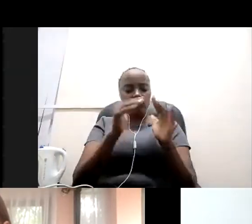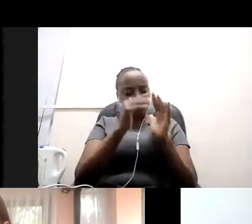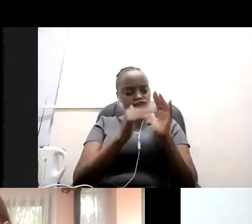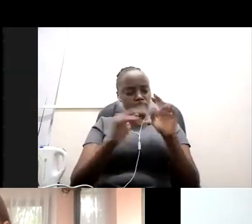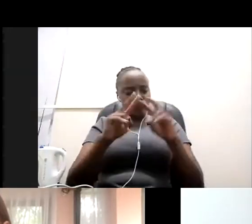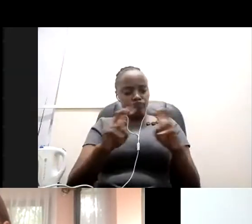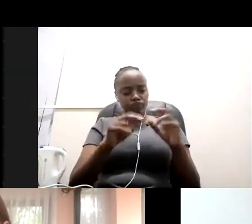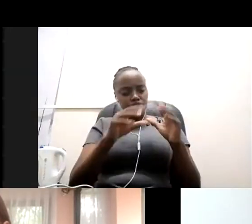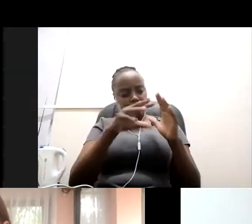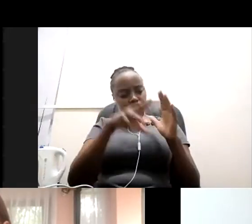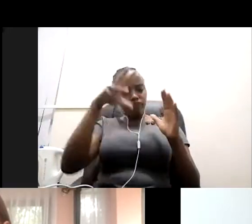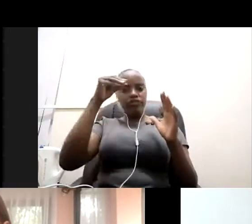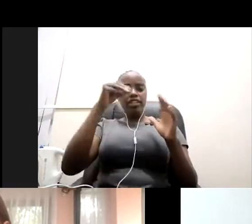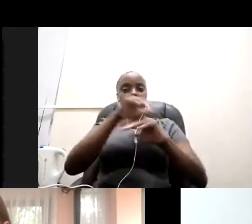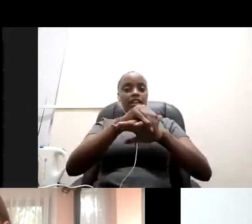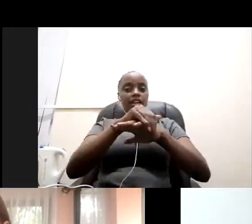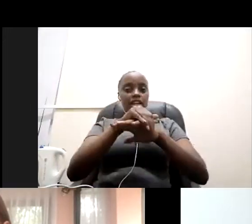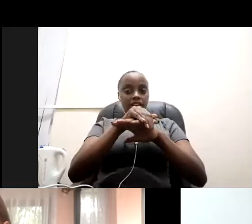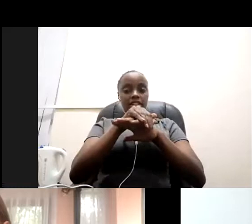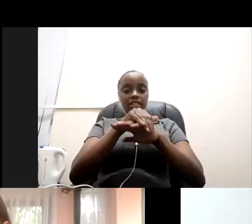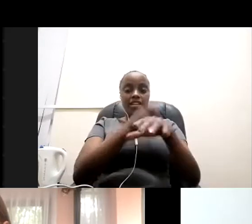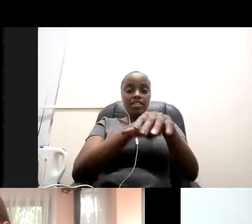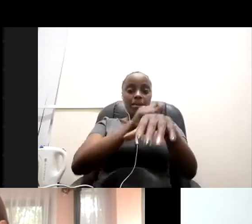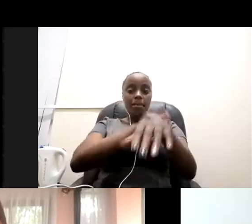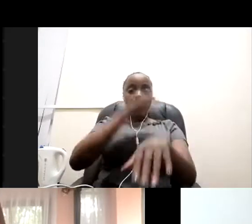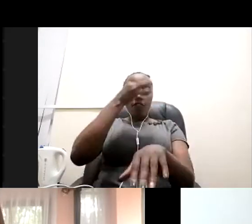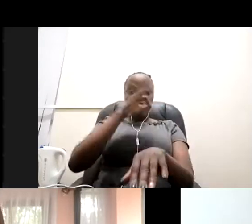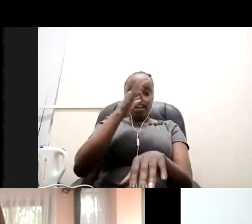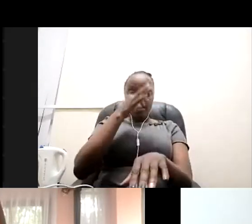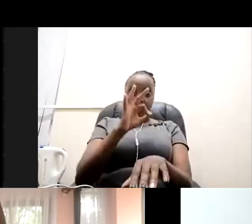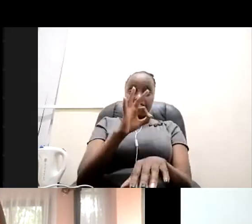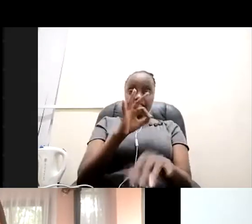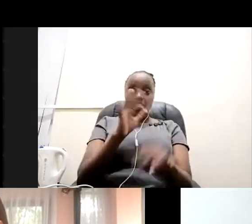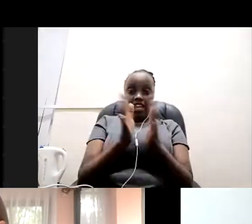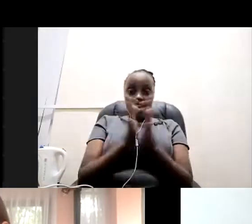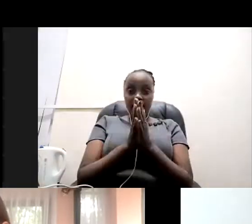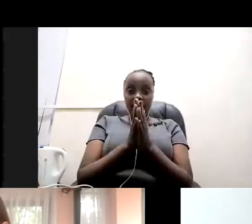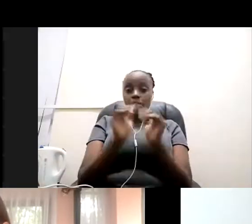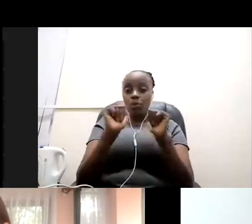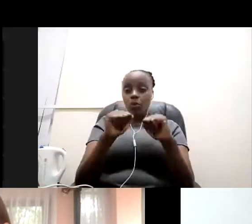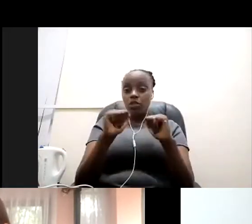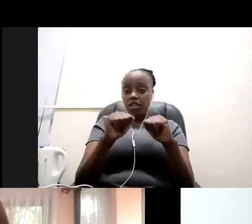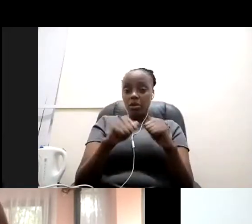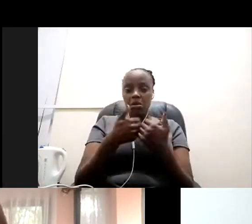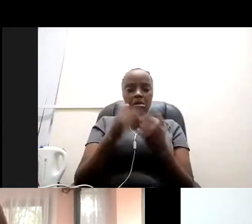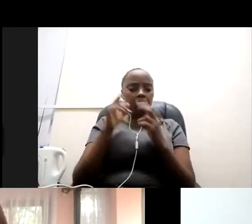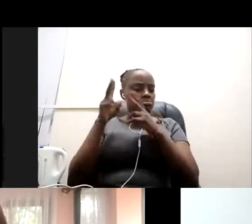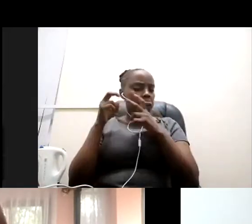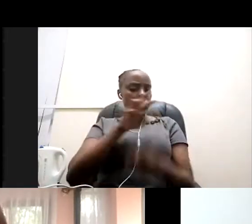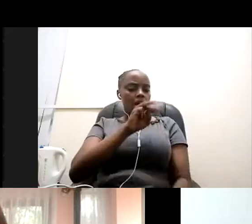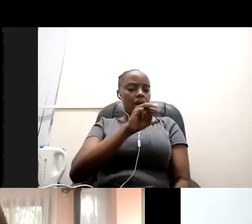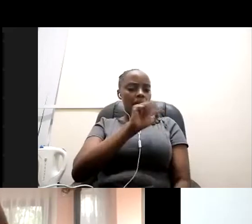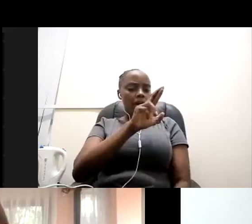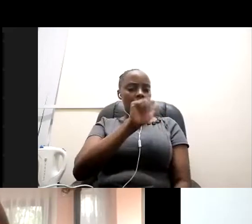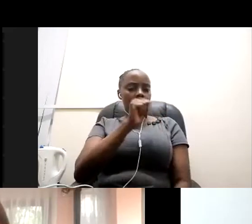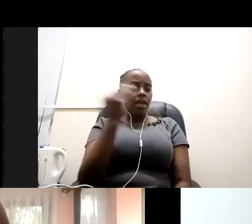will find English, Spanish, and French, and you will be able to listen to Maria Soledad's